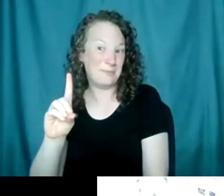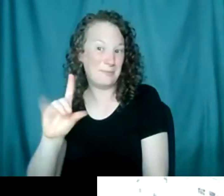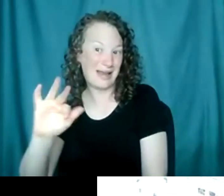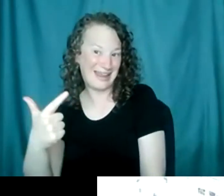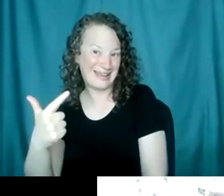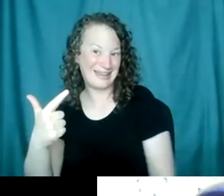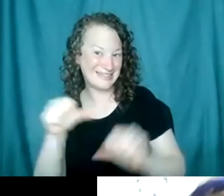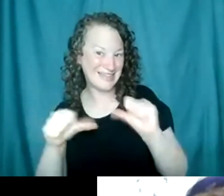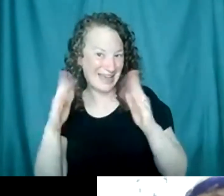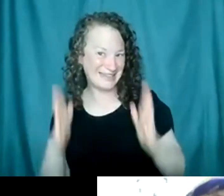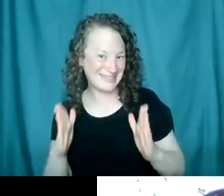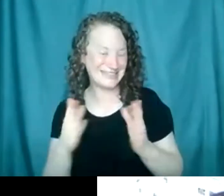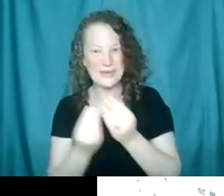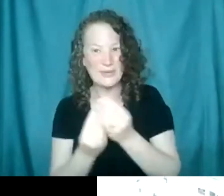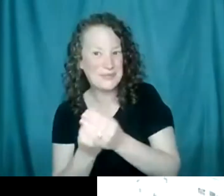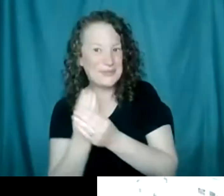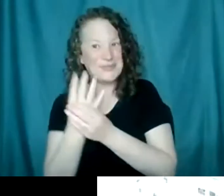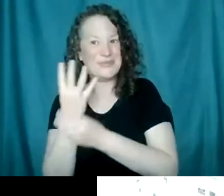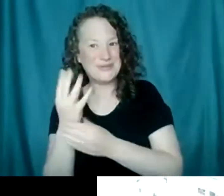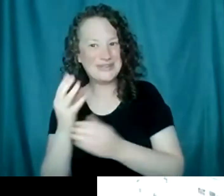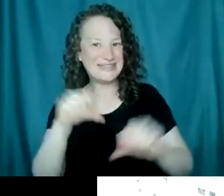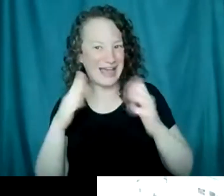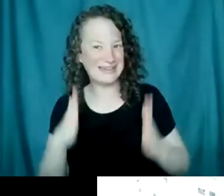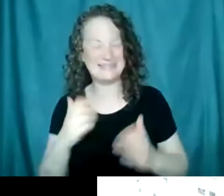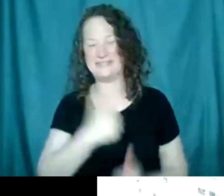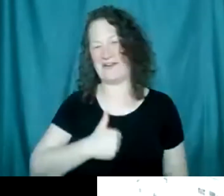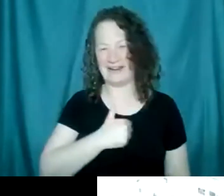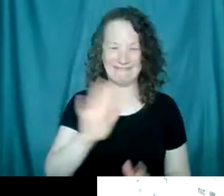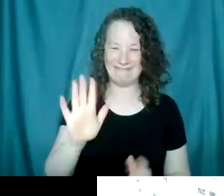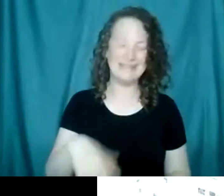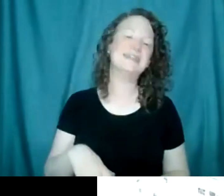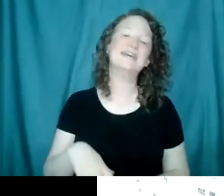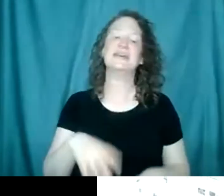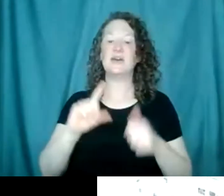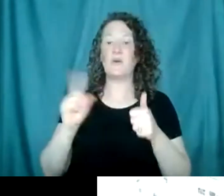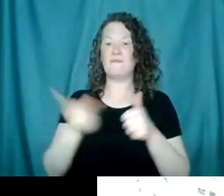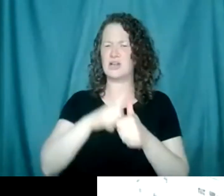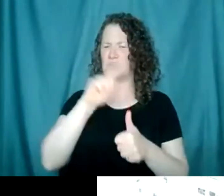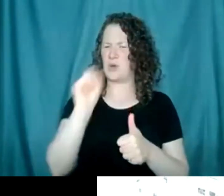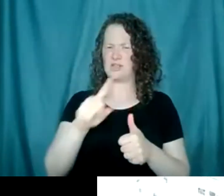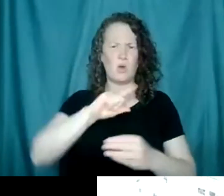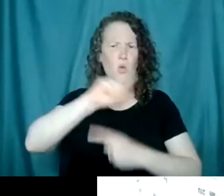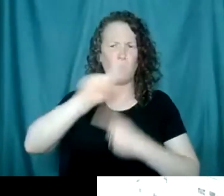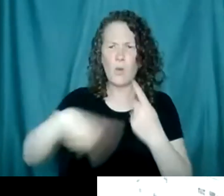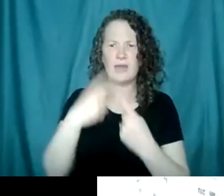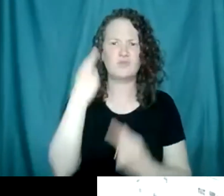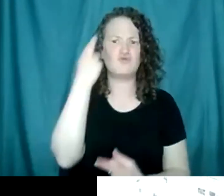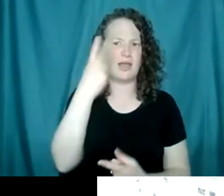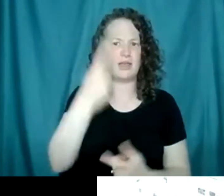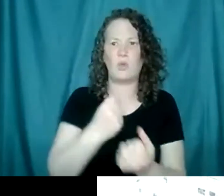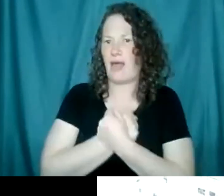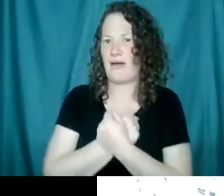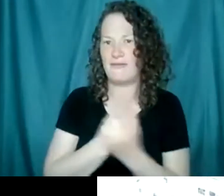Sorry, cannot resist those, sorry. And the first question is, when did you learn that you loved plants?